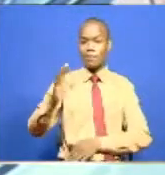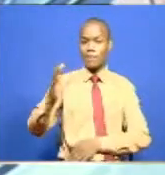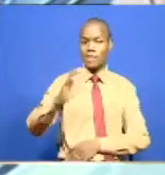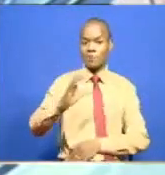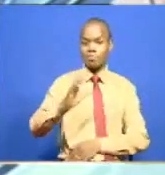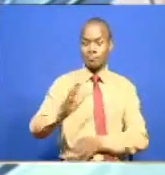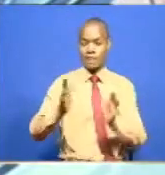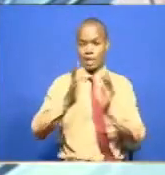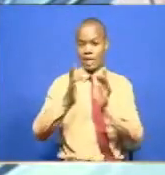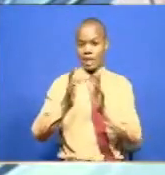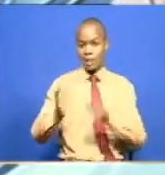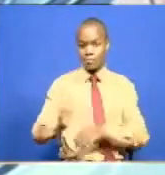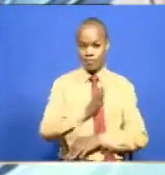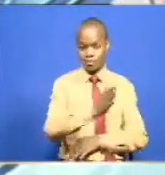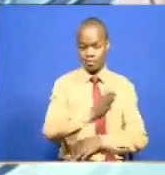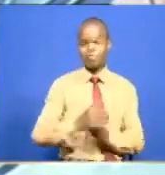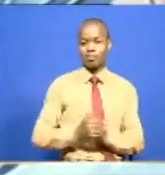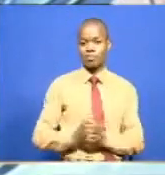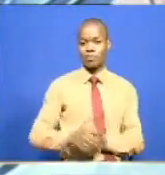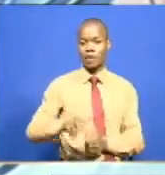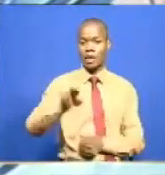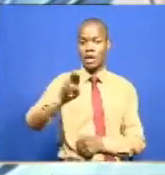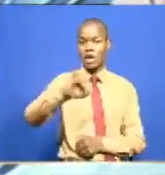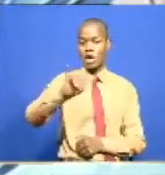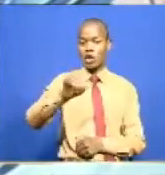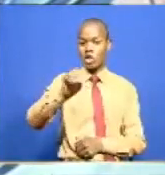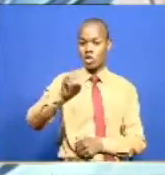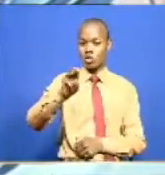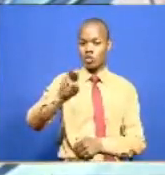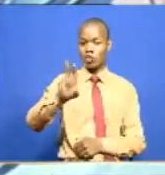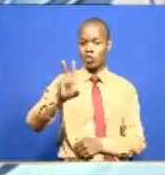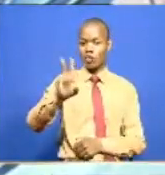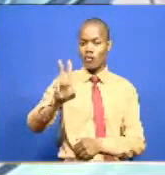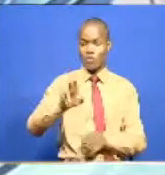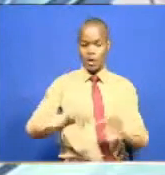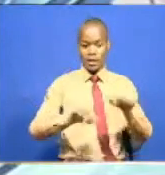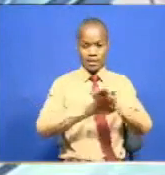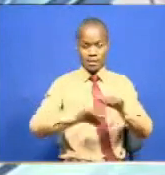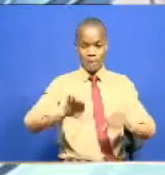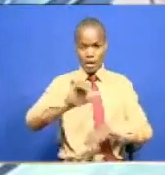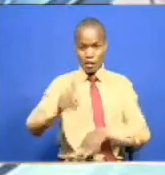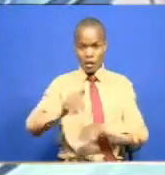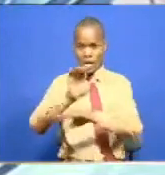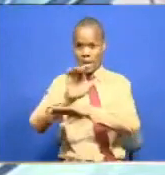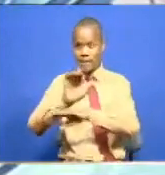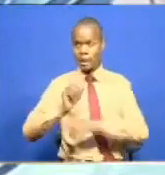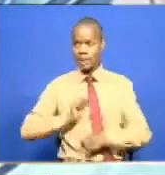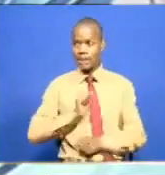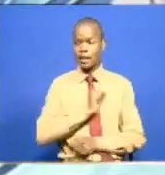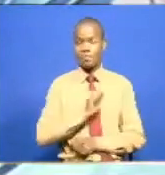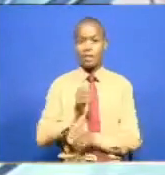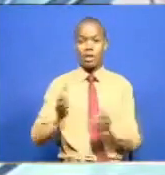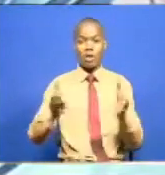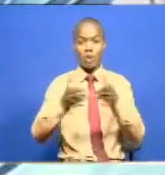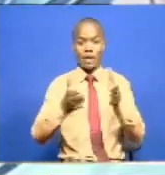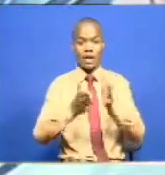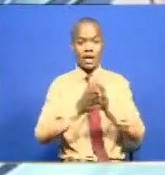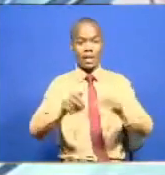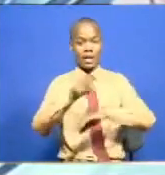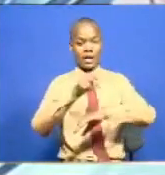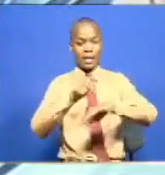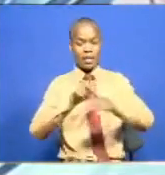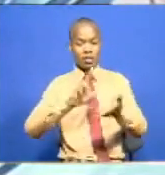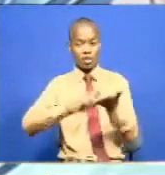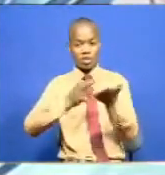Jomvu sub-county of Mombasa County has urged the Senate Committee on Lands, Environment and Natural Resources to help